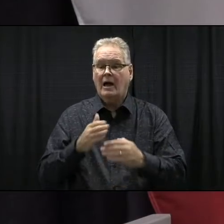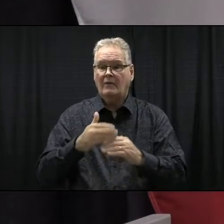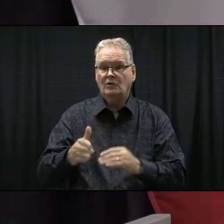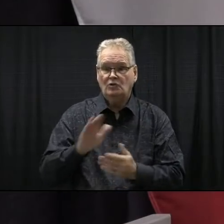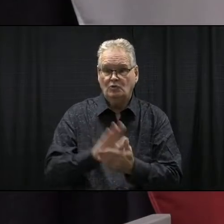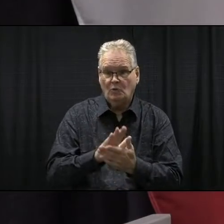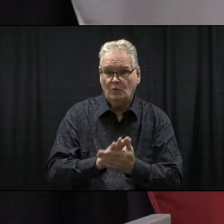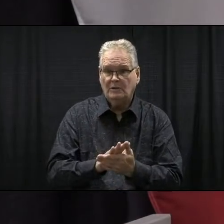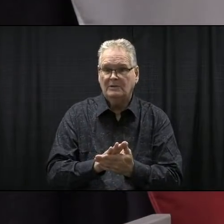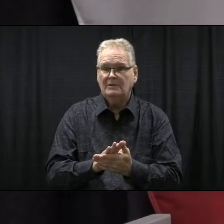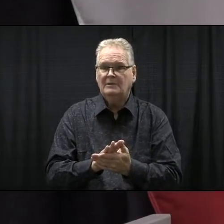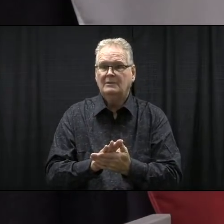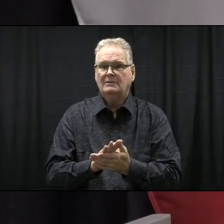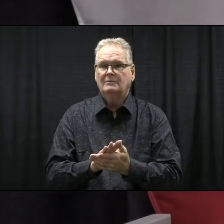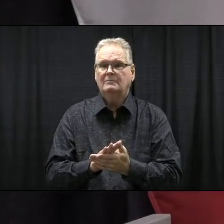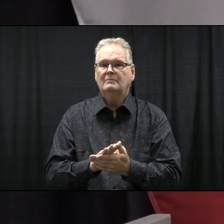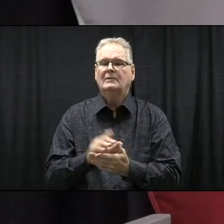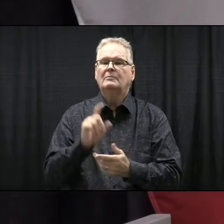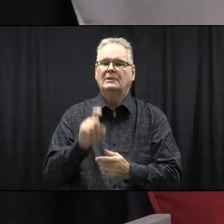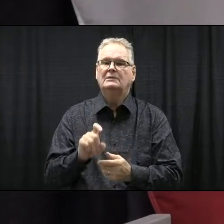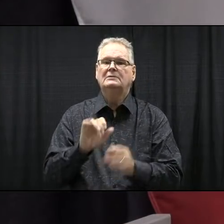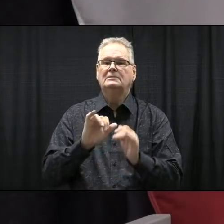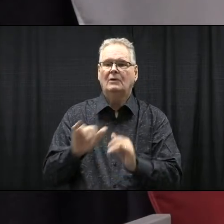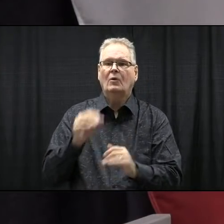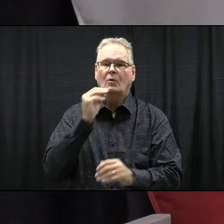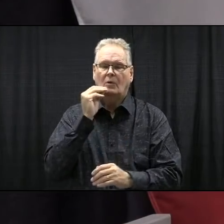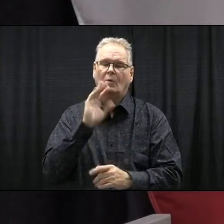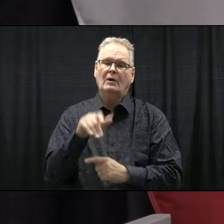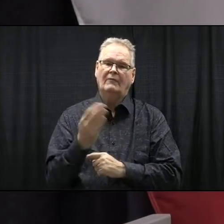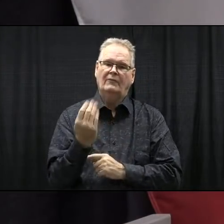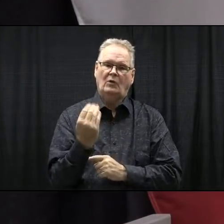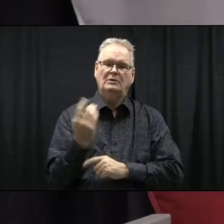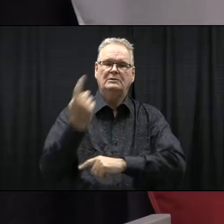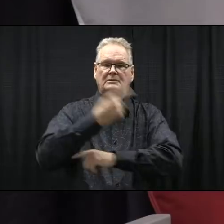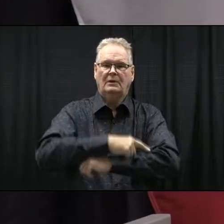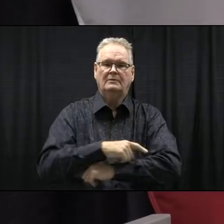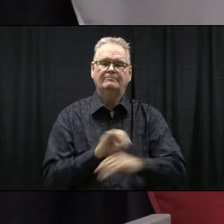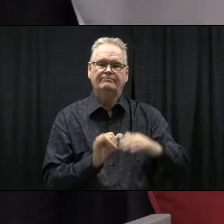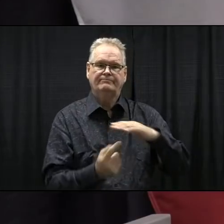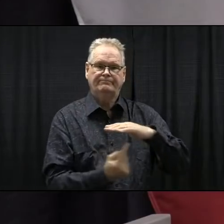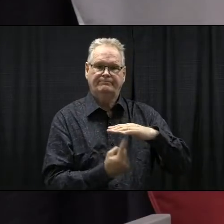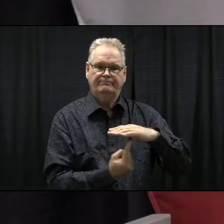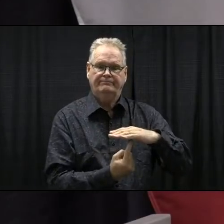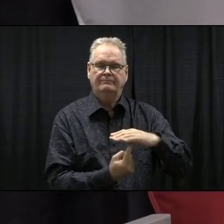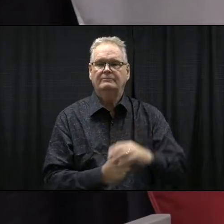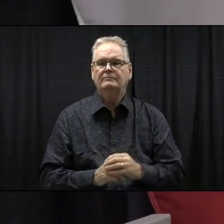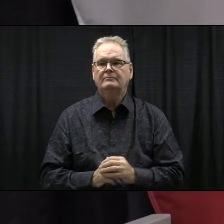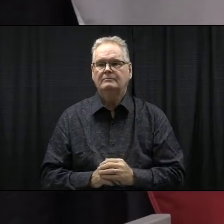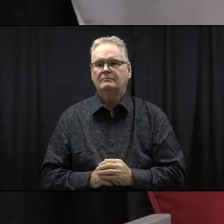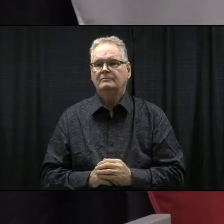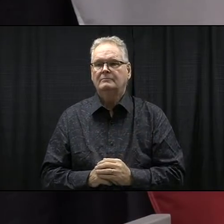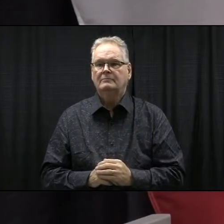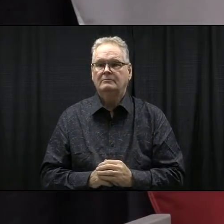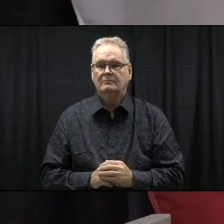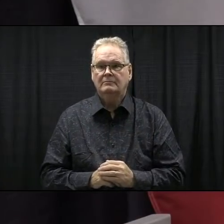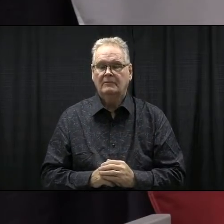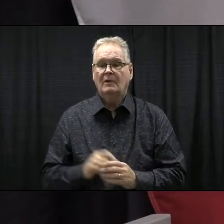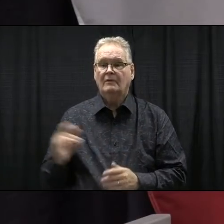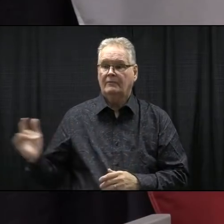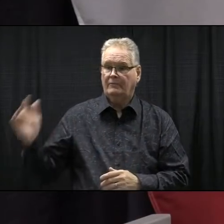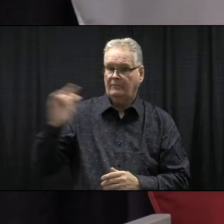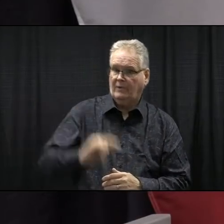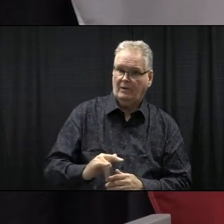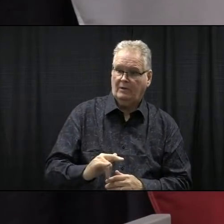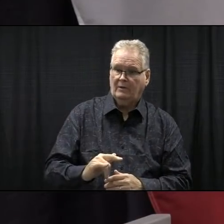complete. For partially or unvaccinated travelers and their children under 12, travelers and their children must fully self-isolate until they